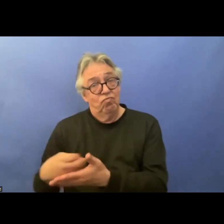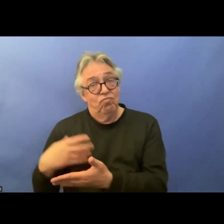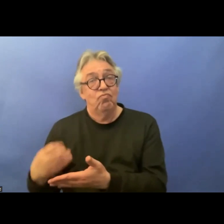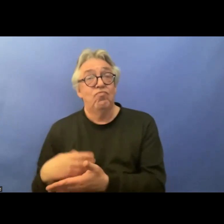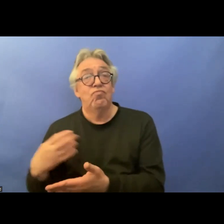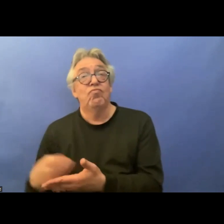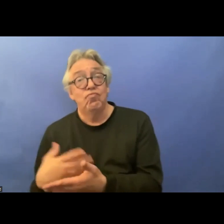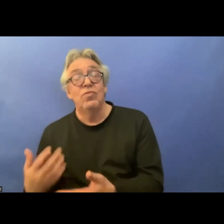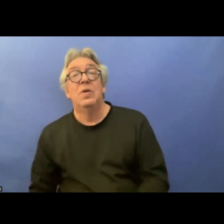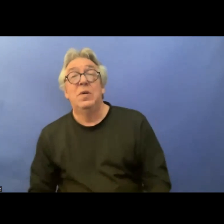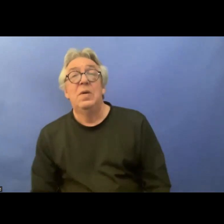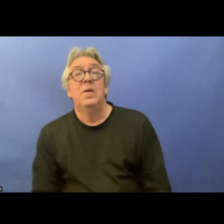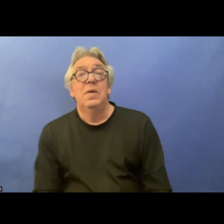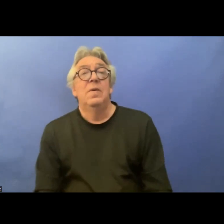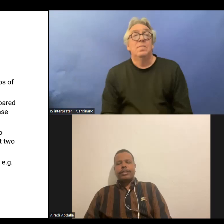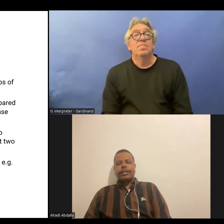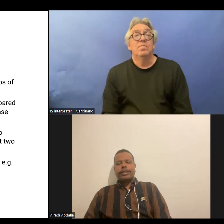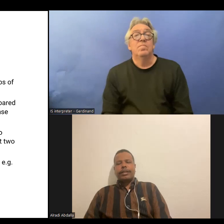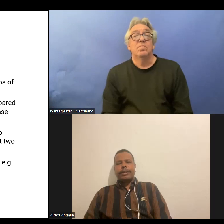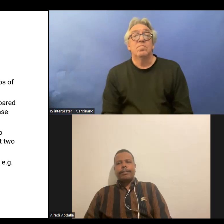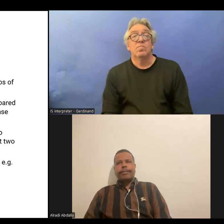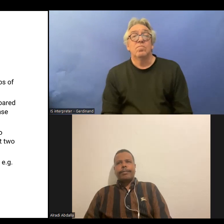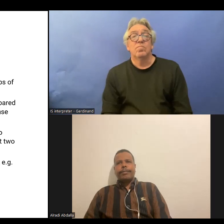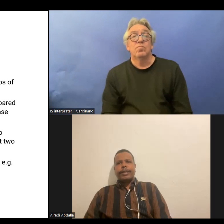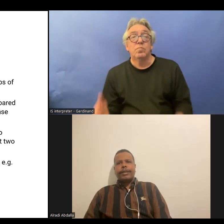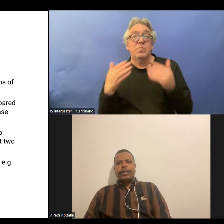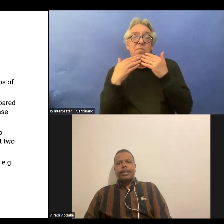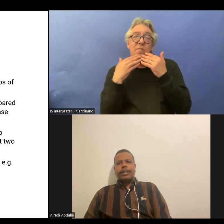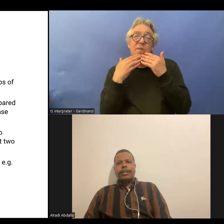mapping the existing